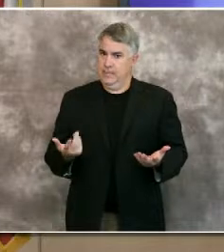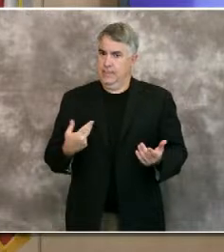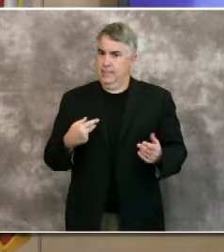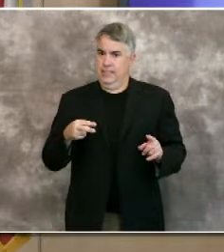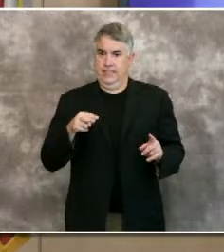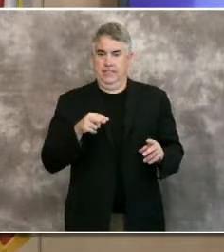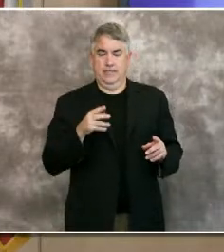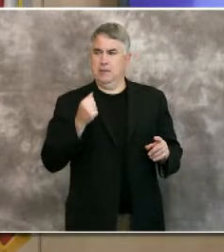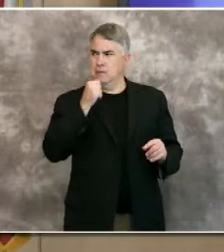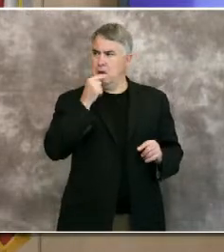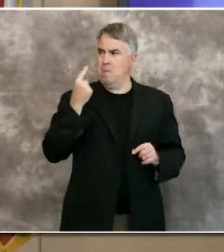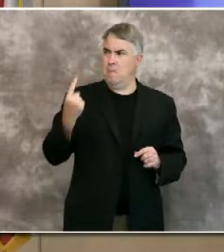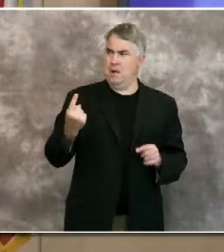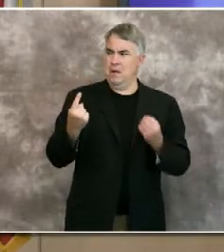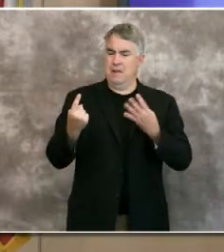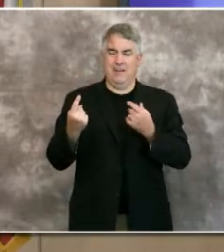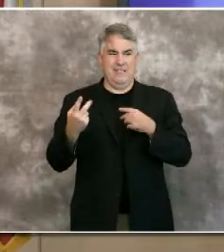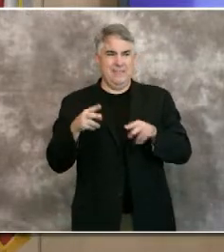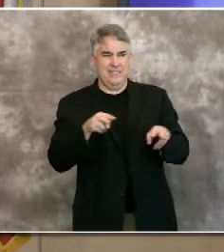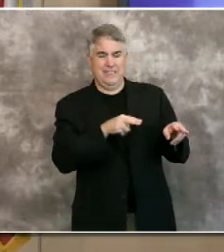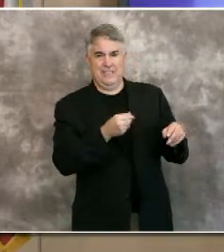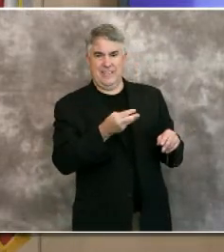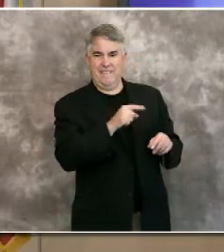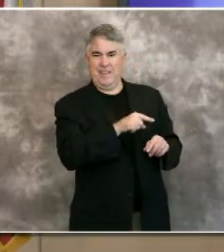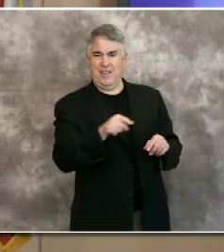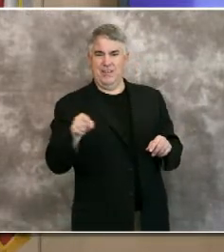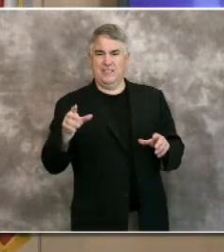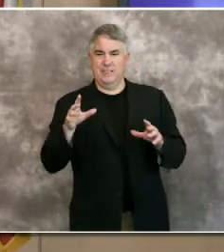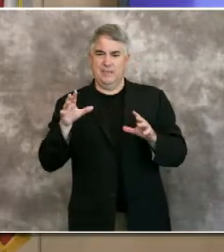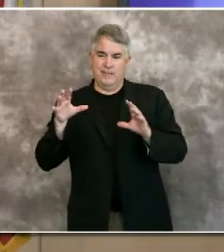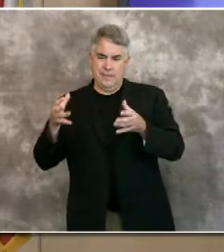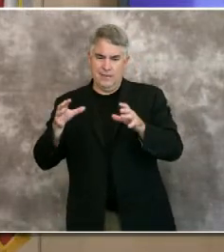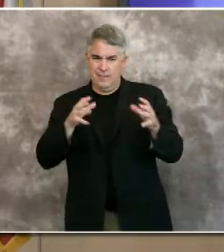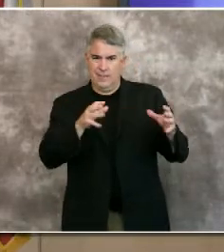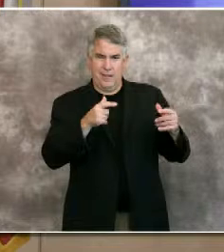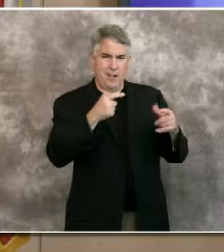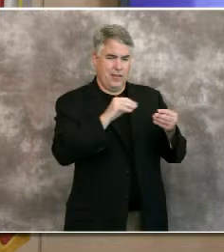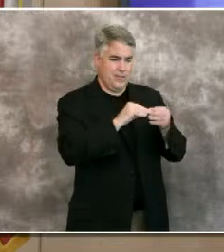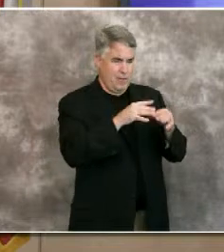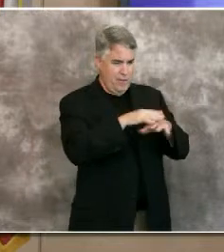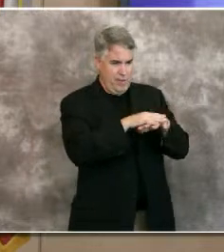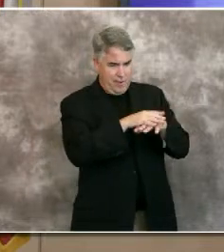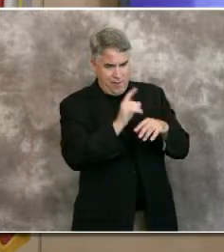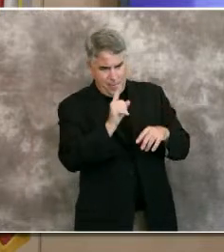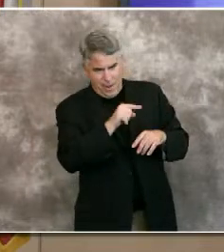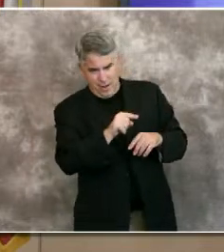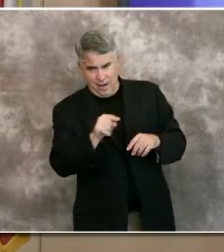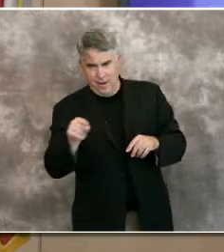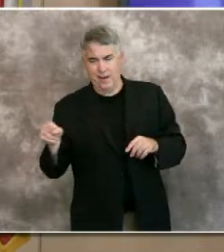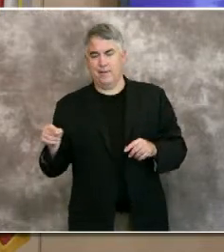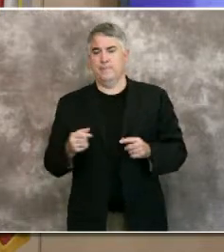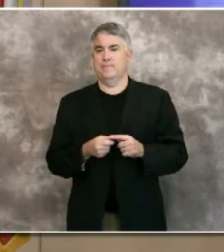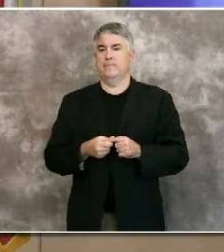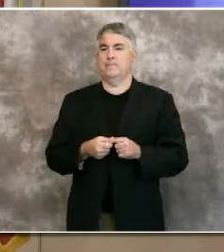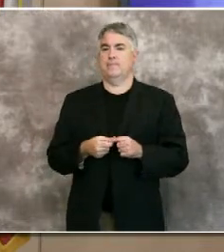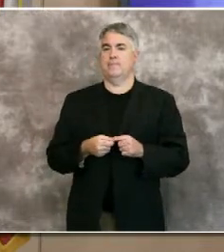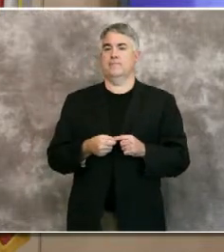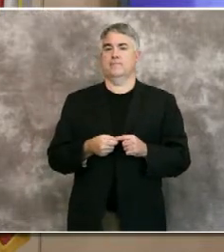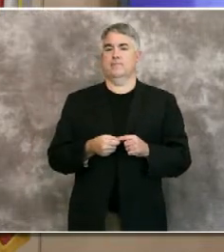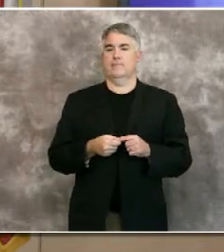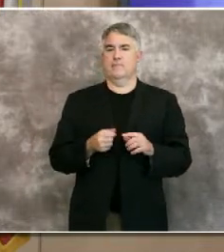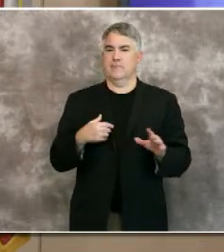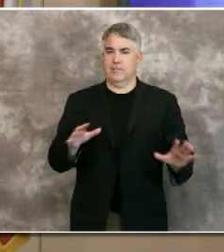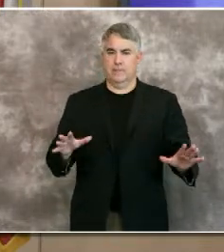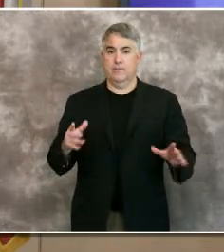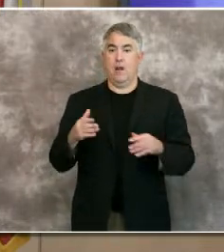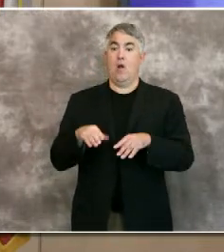It's just larger number of folks gathering in larger number of places. And so that's why our actions are to take a momentary pause on any new guidance